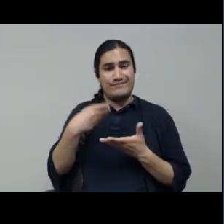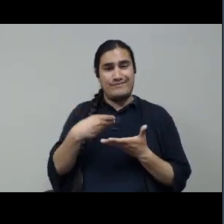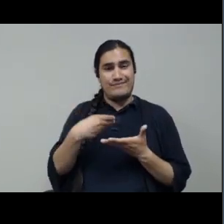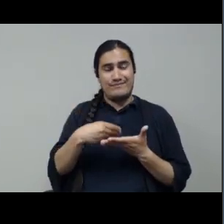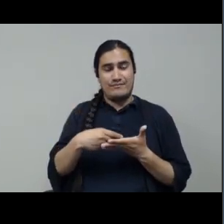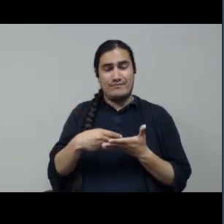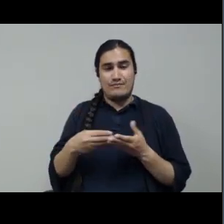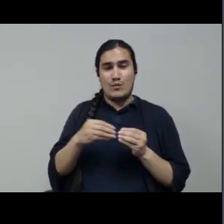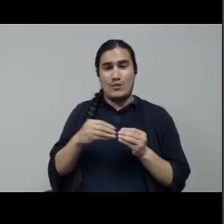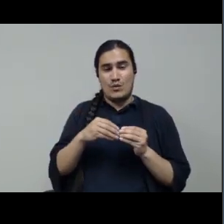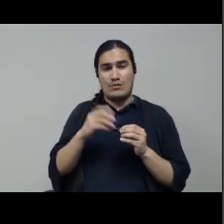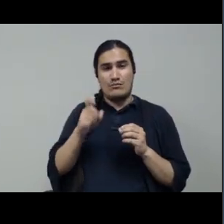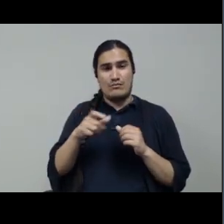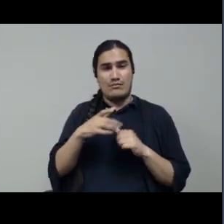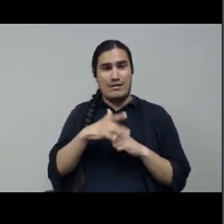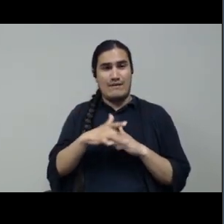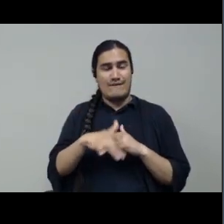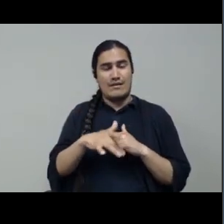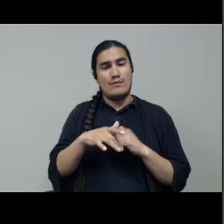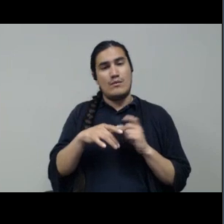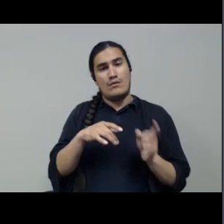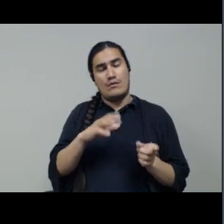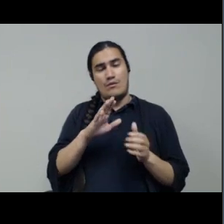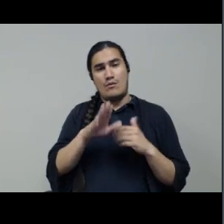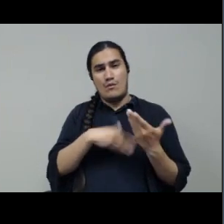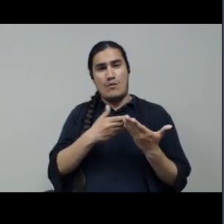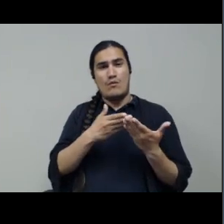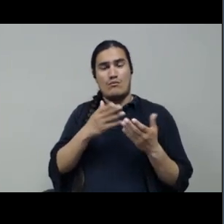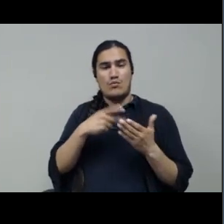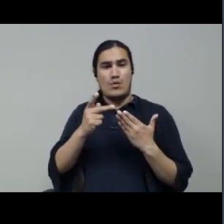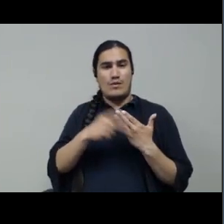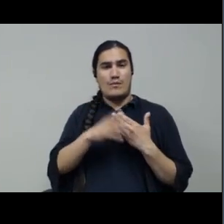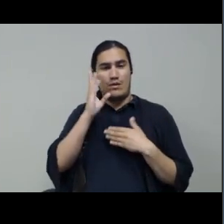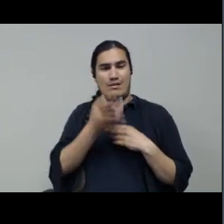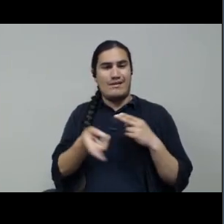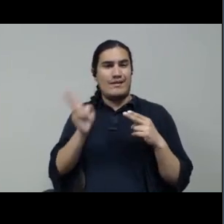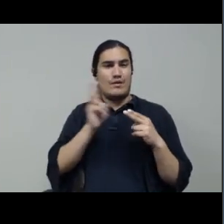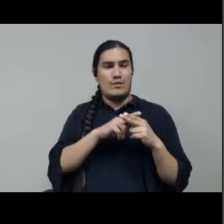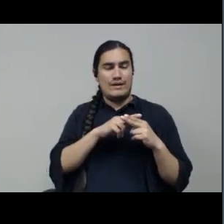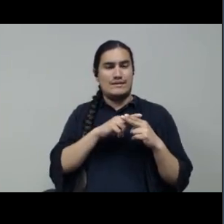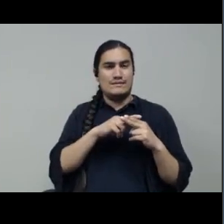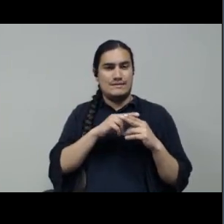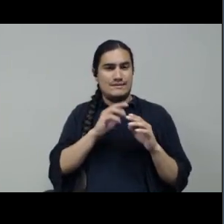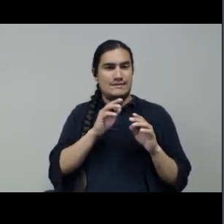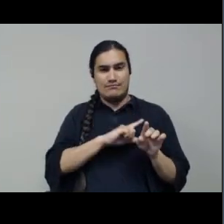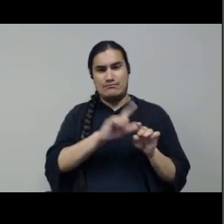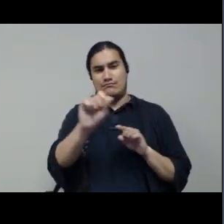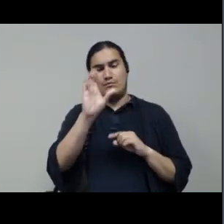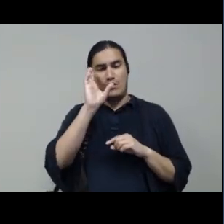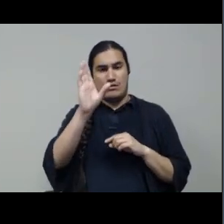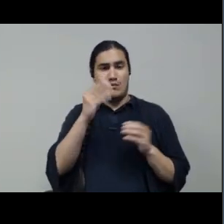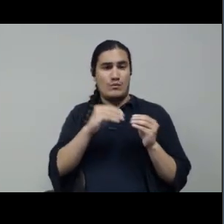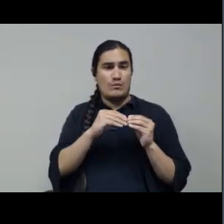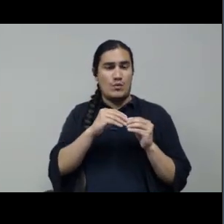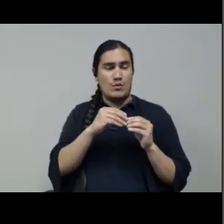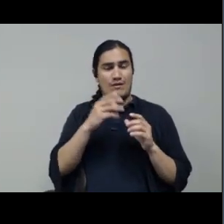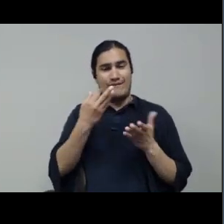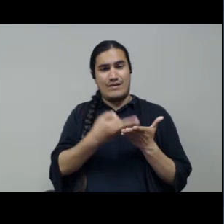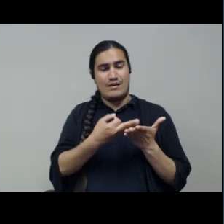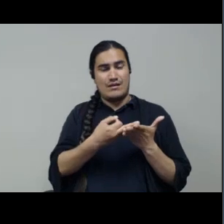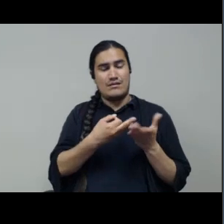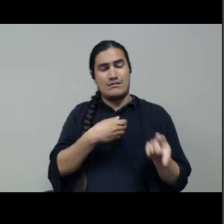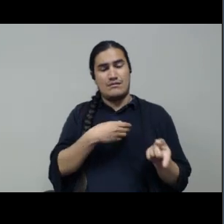in the ATP, the overall program benefits would increase exponentially. With more funding available, the Commission can invest